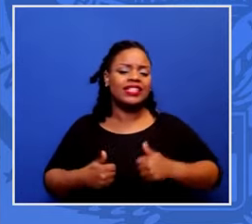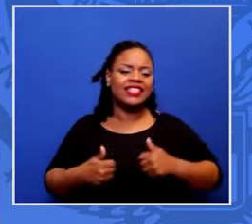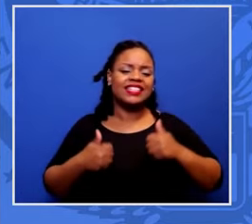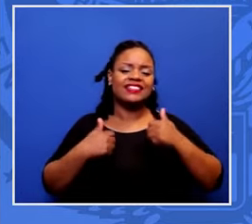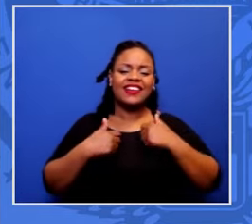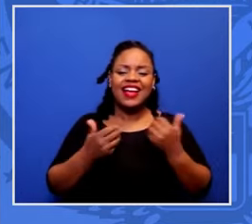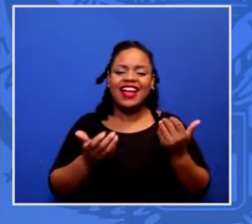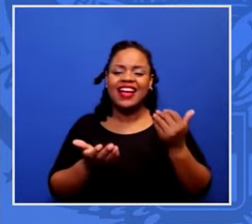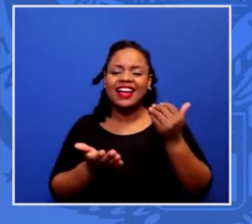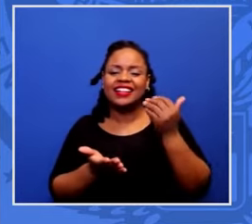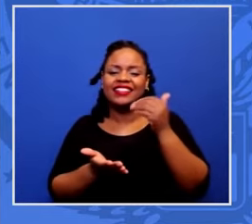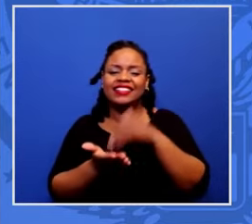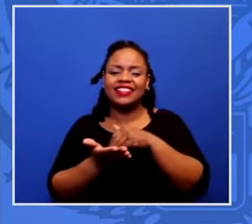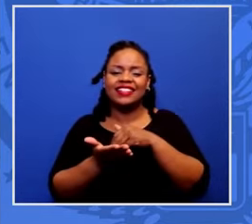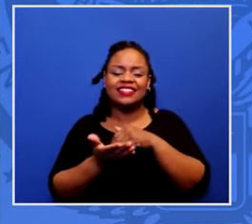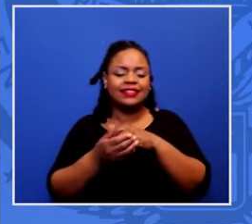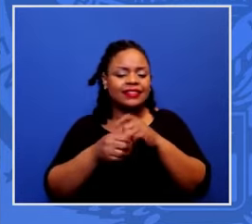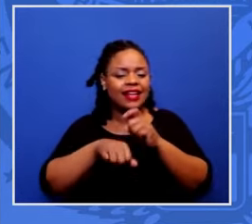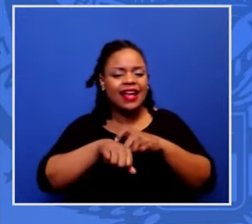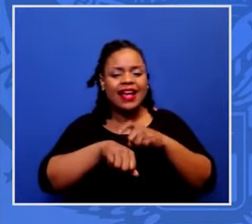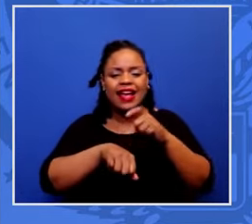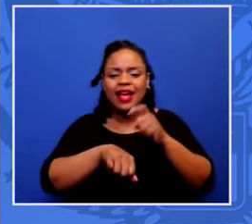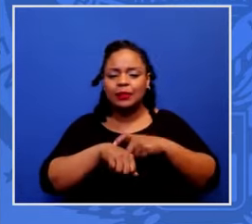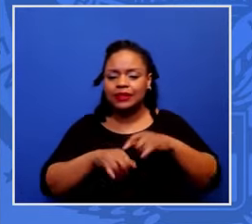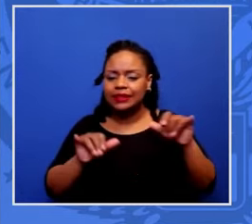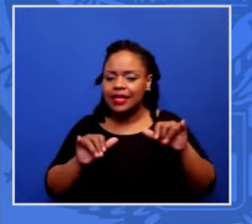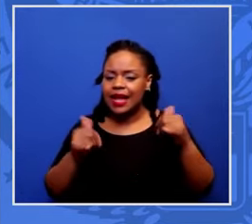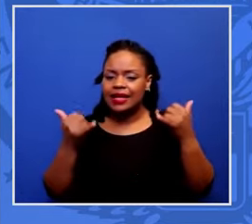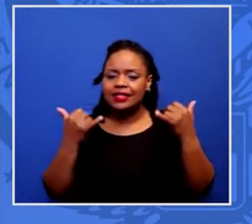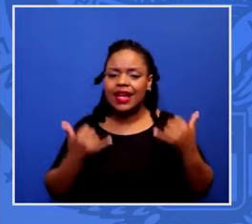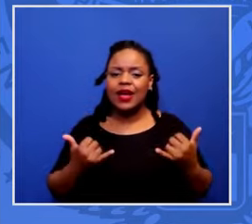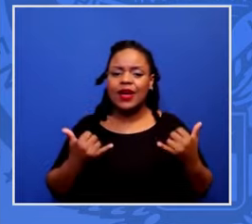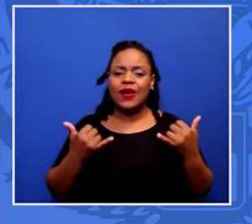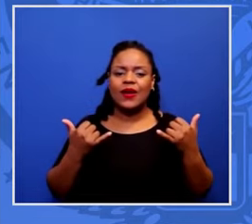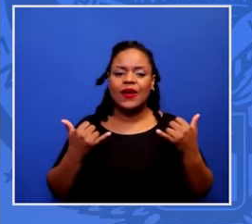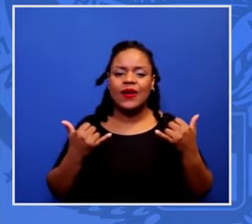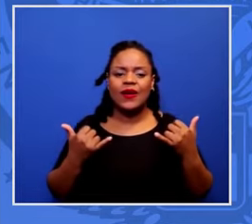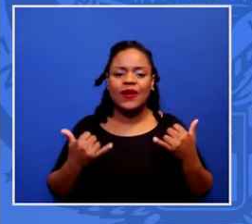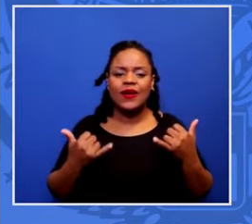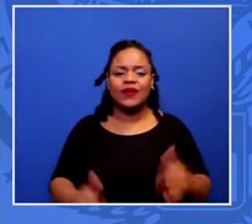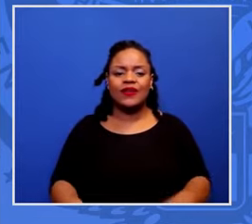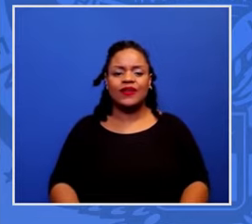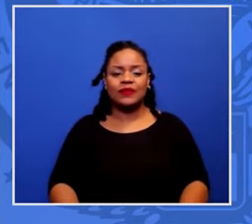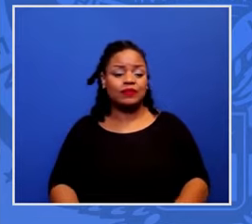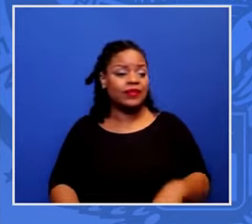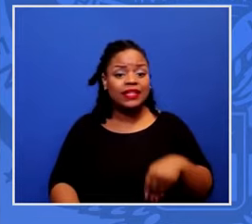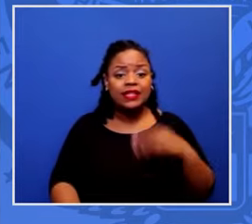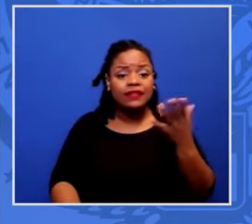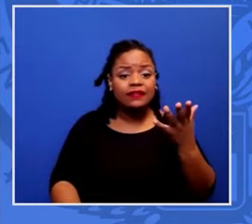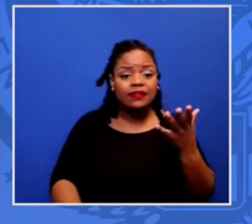It's times like these. Give and give again.